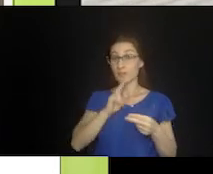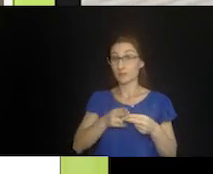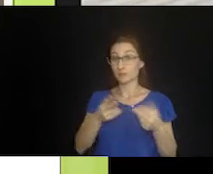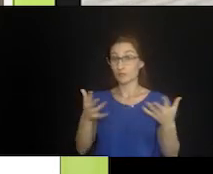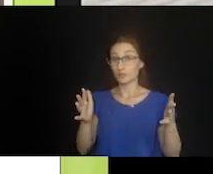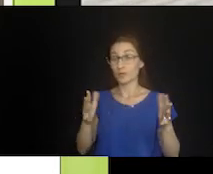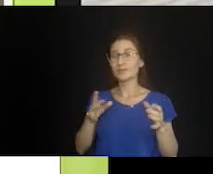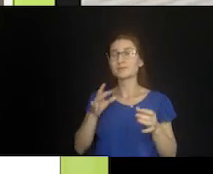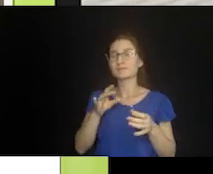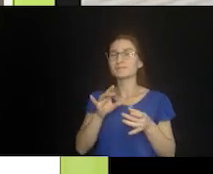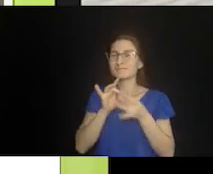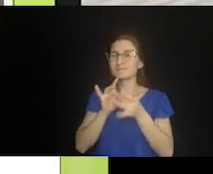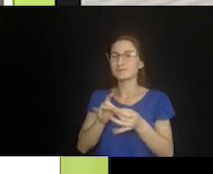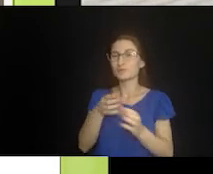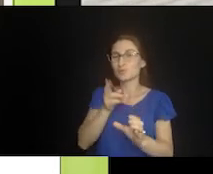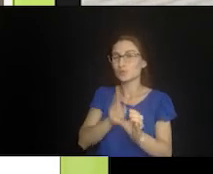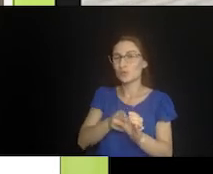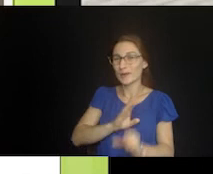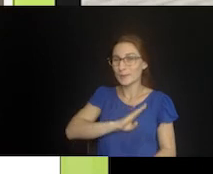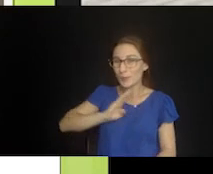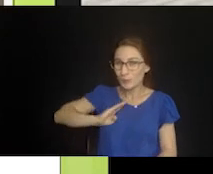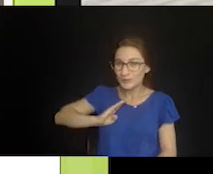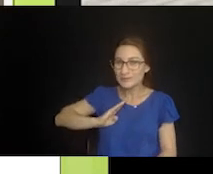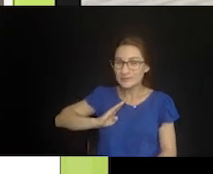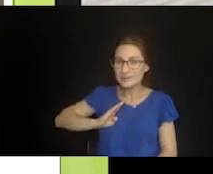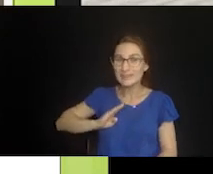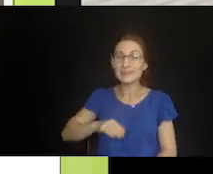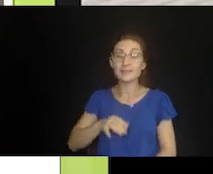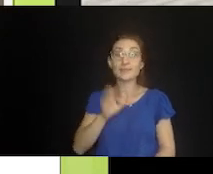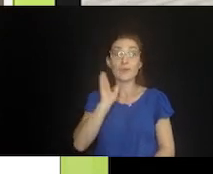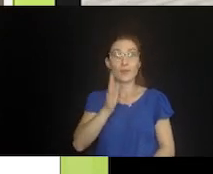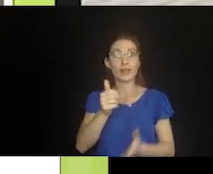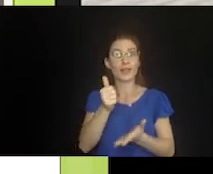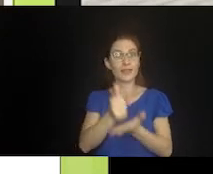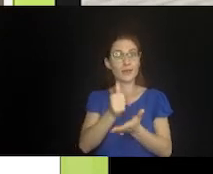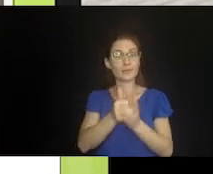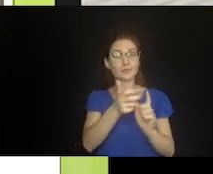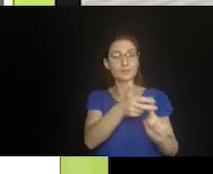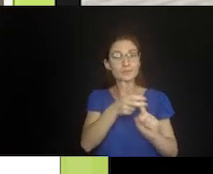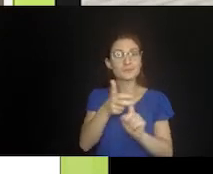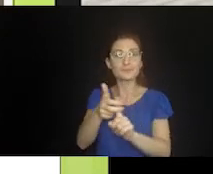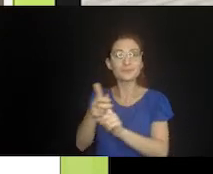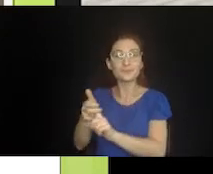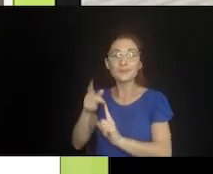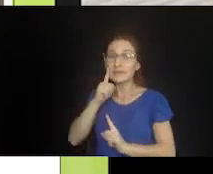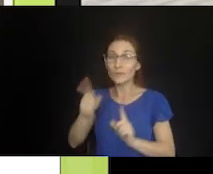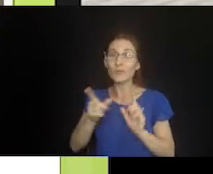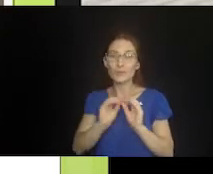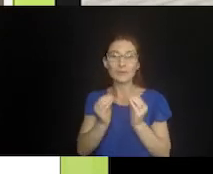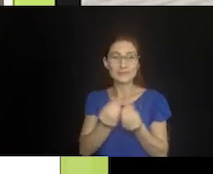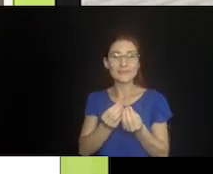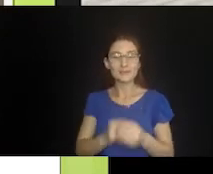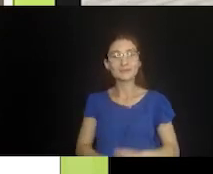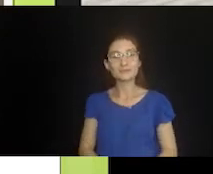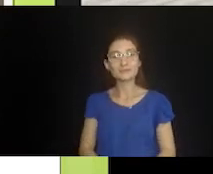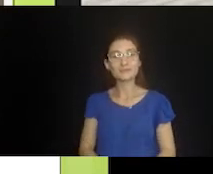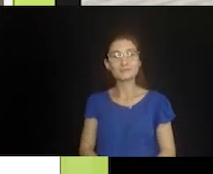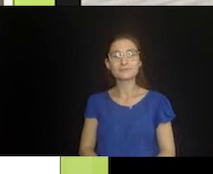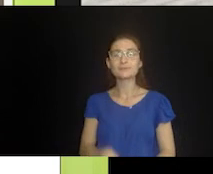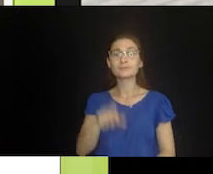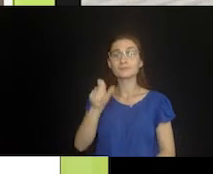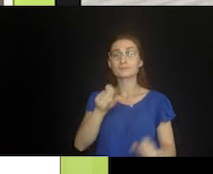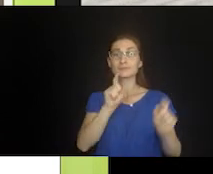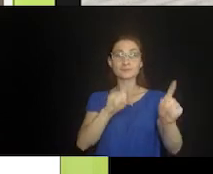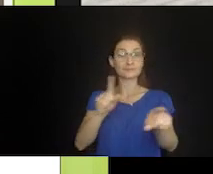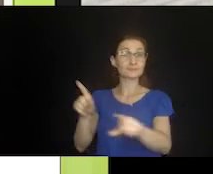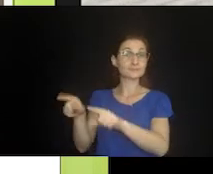one of the things I talked about just now about joining boards and stuff, that's going to help you recruit for your